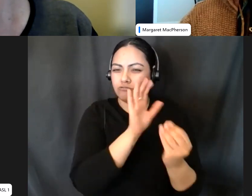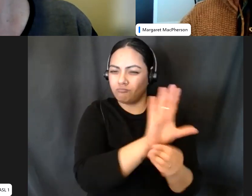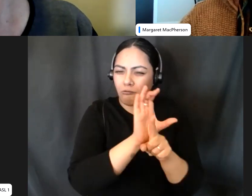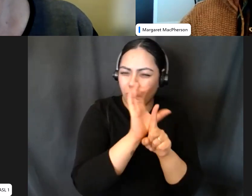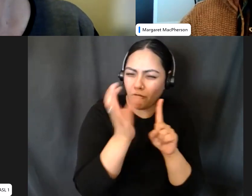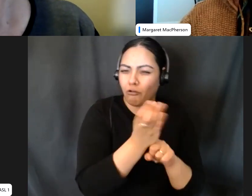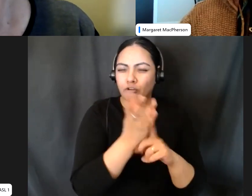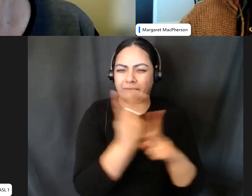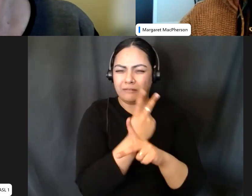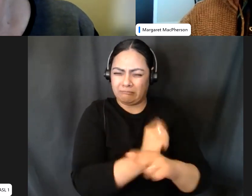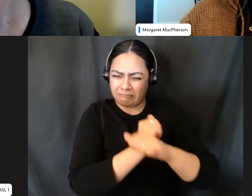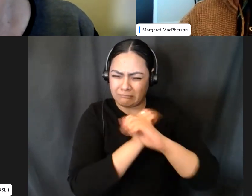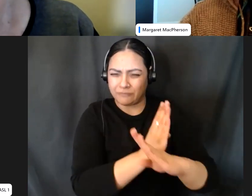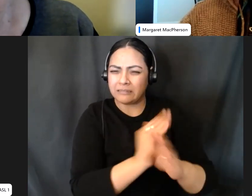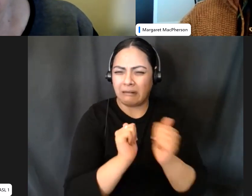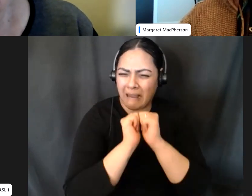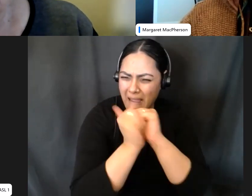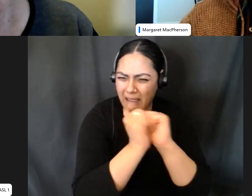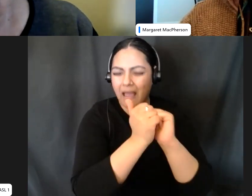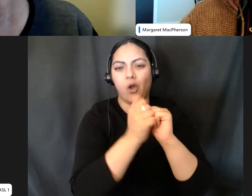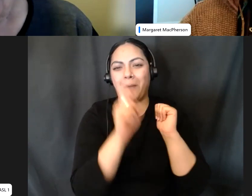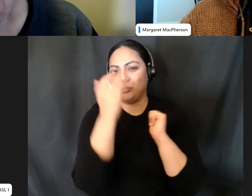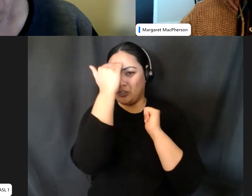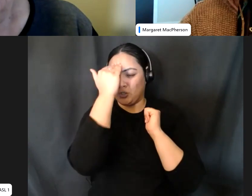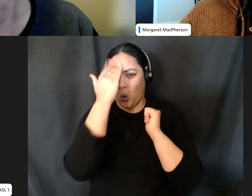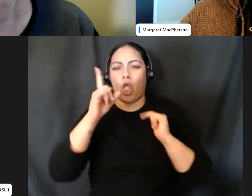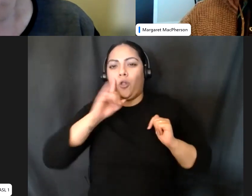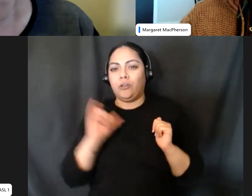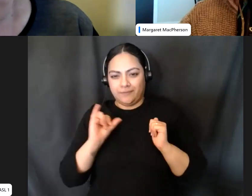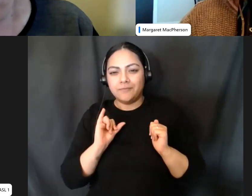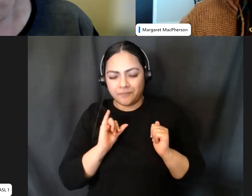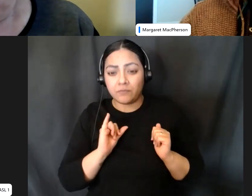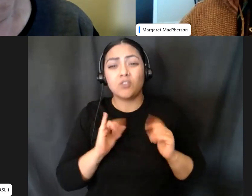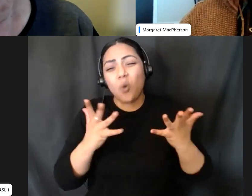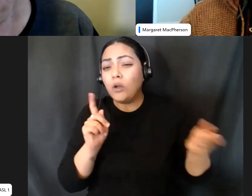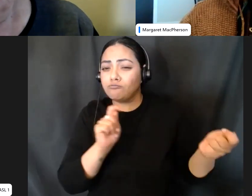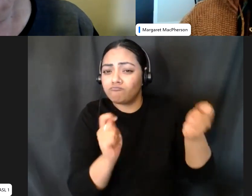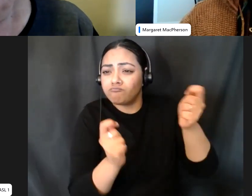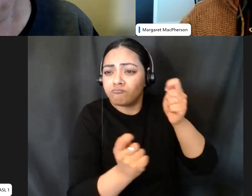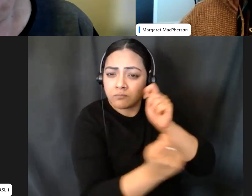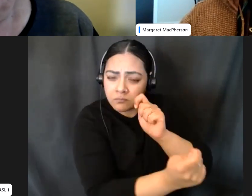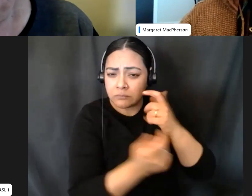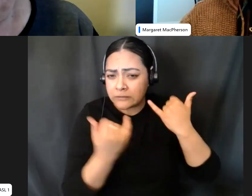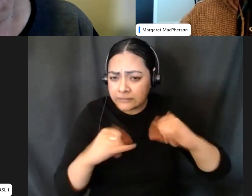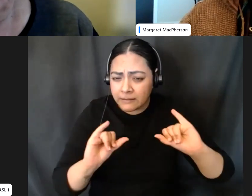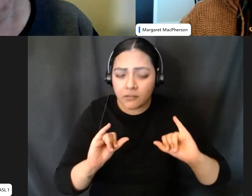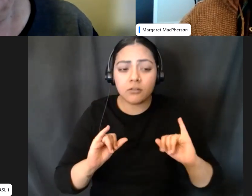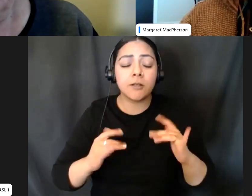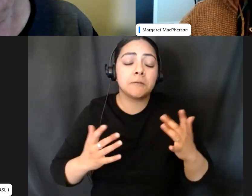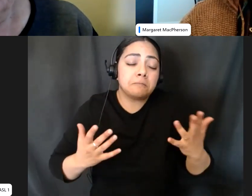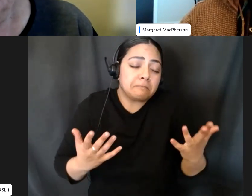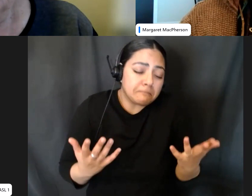we know that this is changing. And ultimately, we don't know for